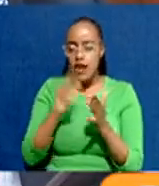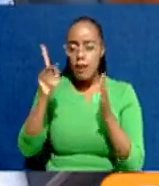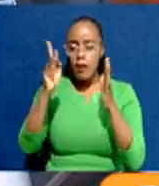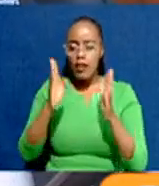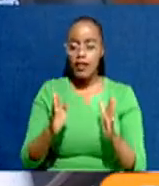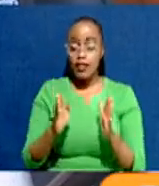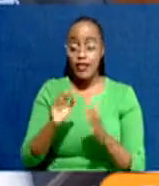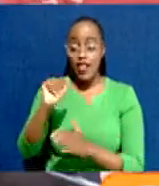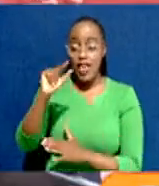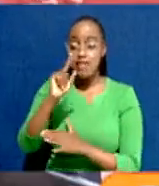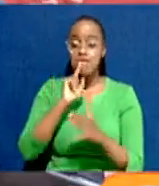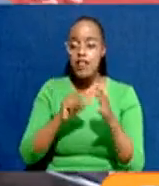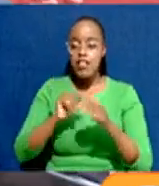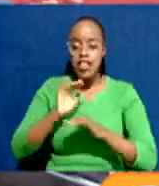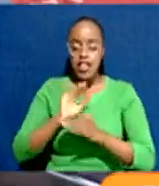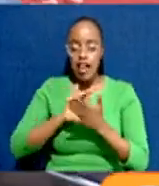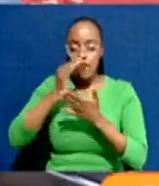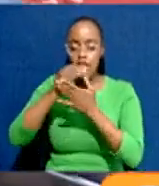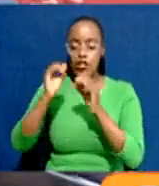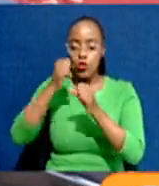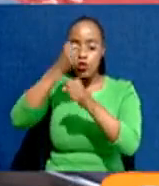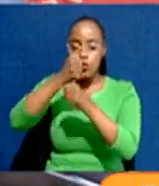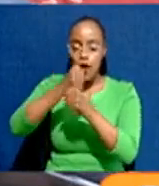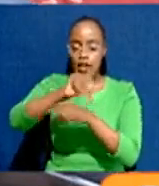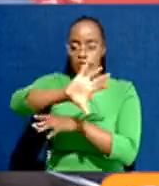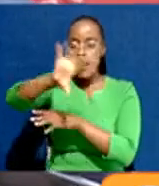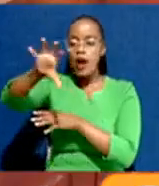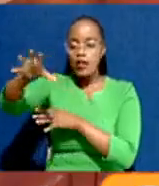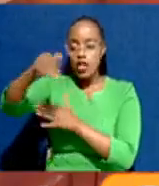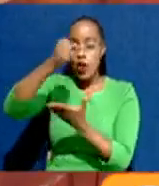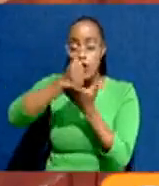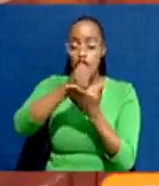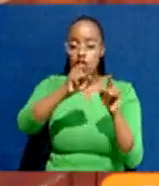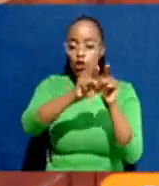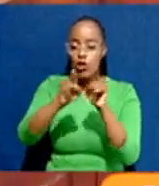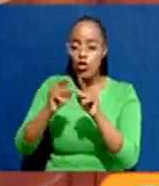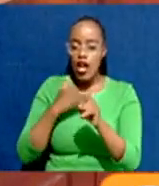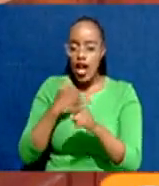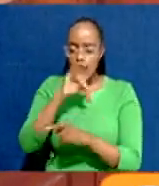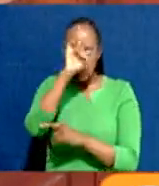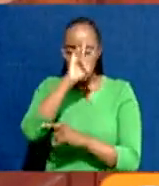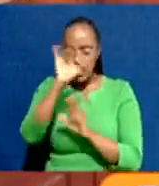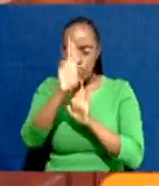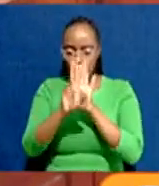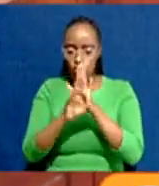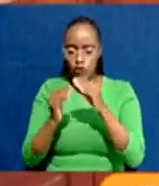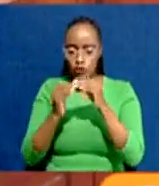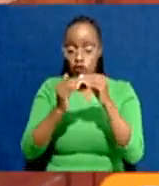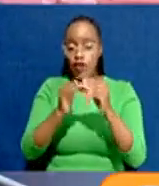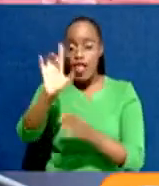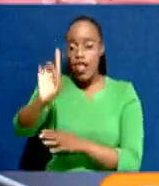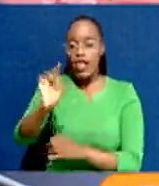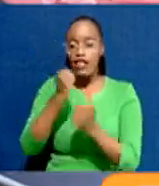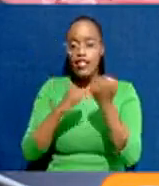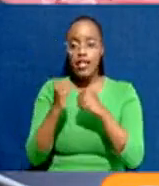attributing the failure to lack of enough funds to operate county offices and also lack of strict laws to guide religious